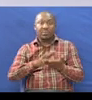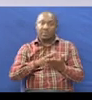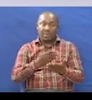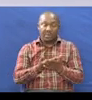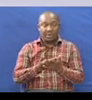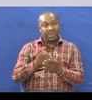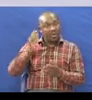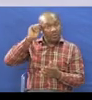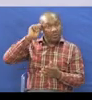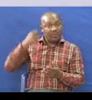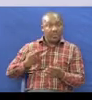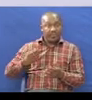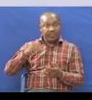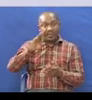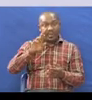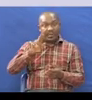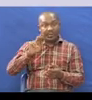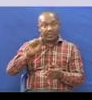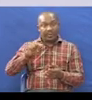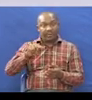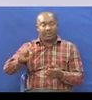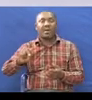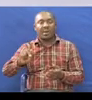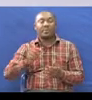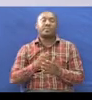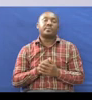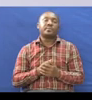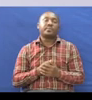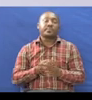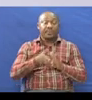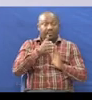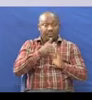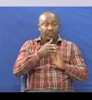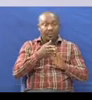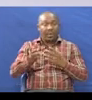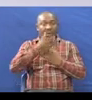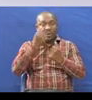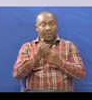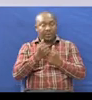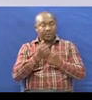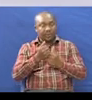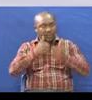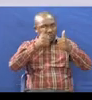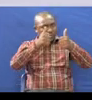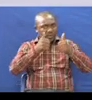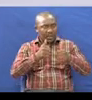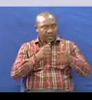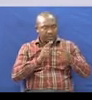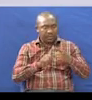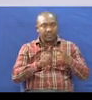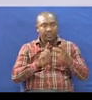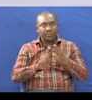Starting with the topic, we are going to discuss about introduction, features of